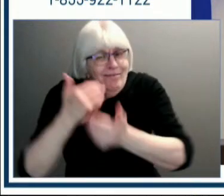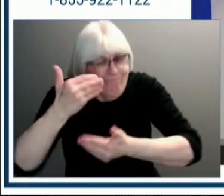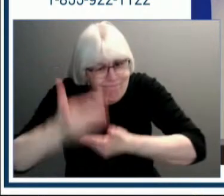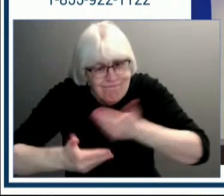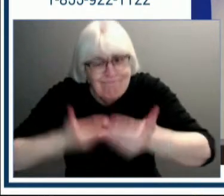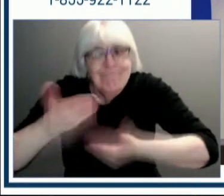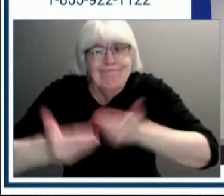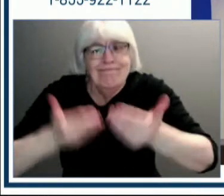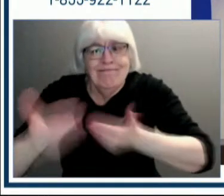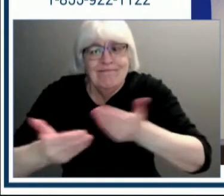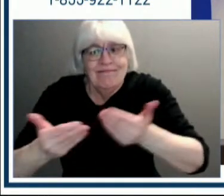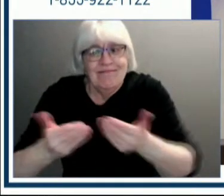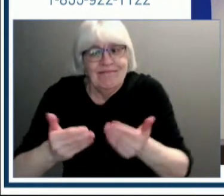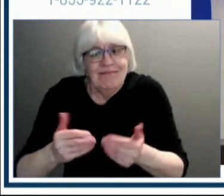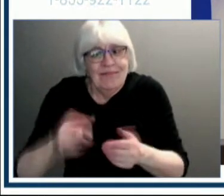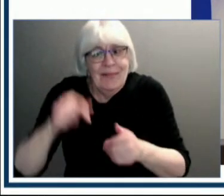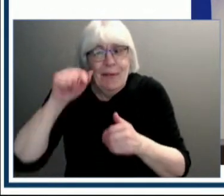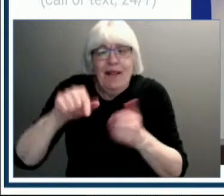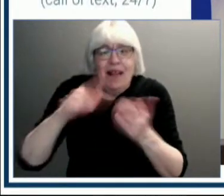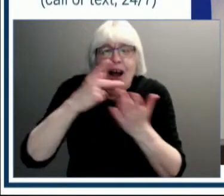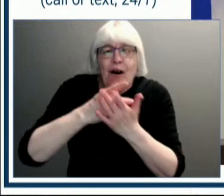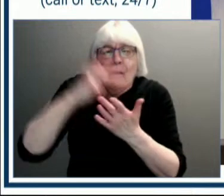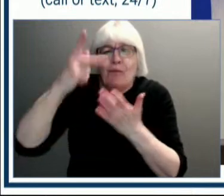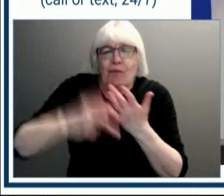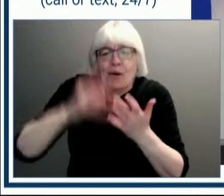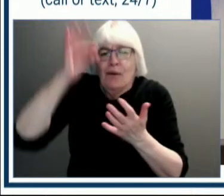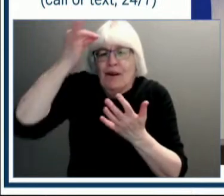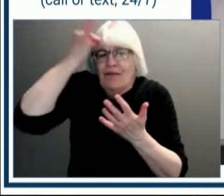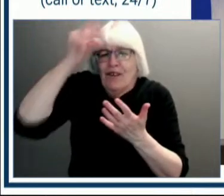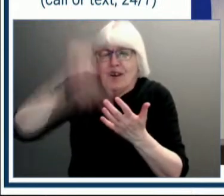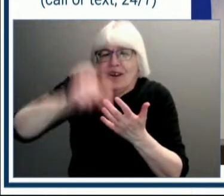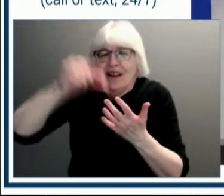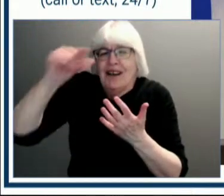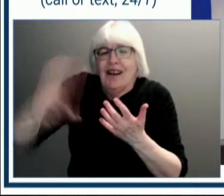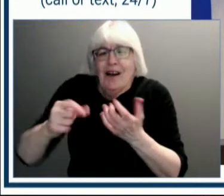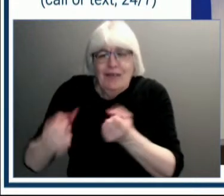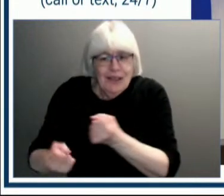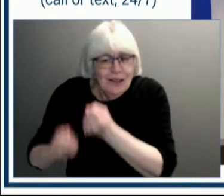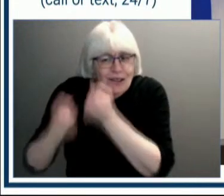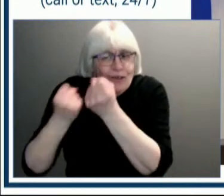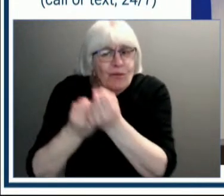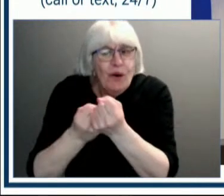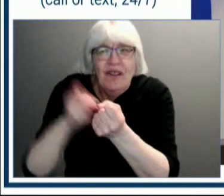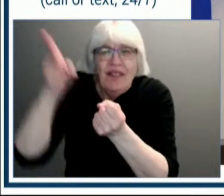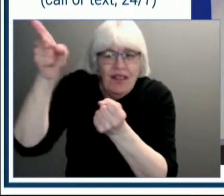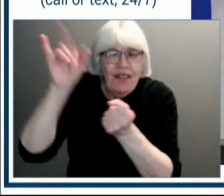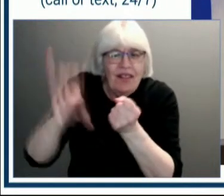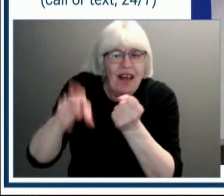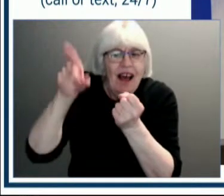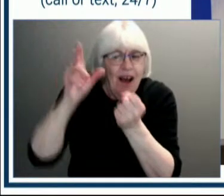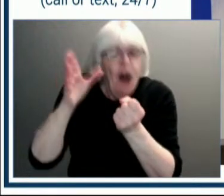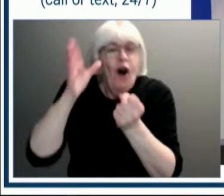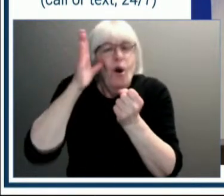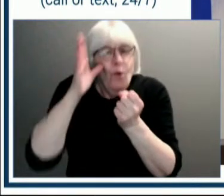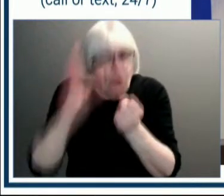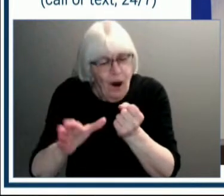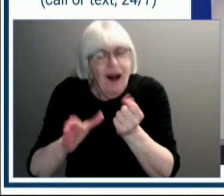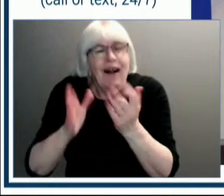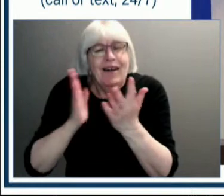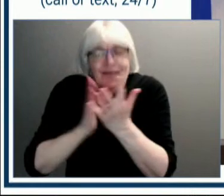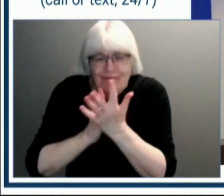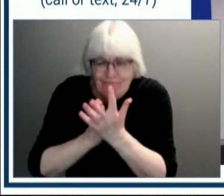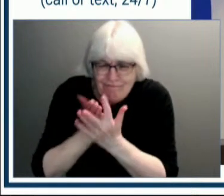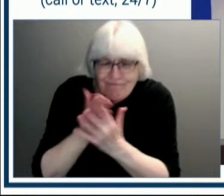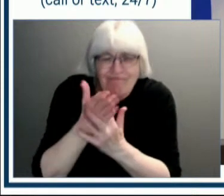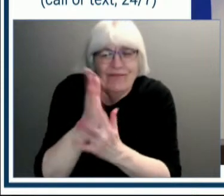federal government have out there. So we're going to get through COVID. You know, Dr. Strang didn't mention, but obviously we're delaying the start of